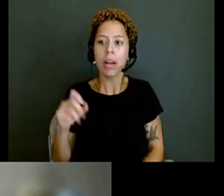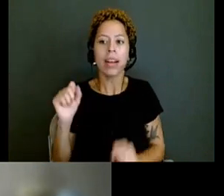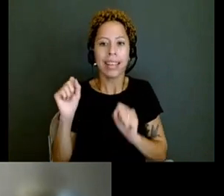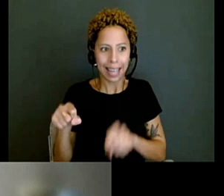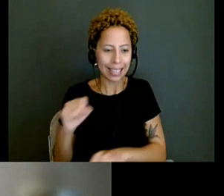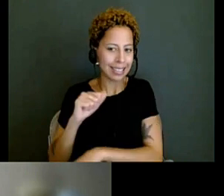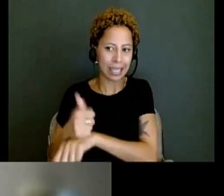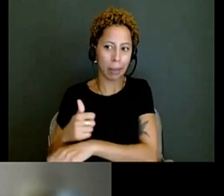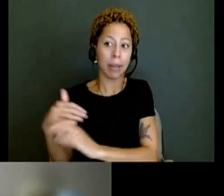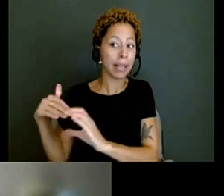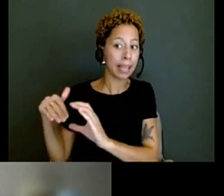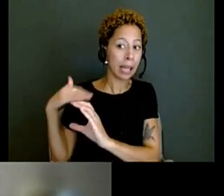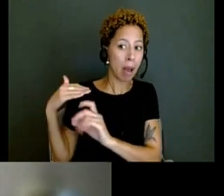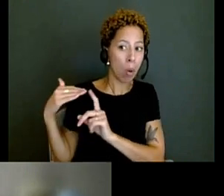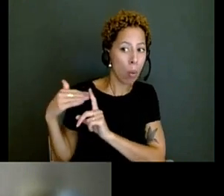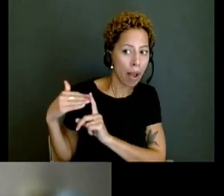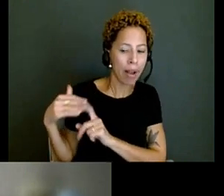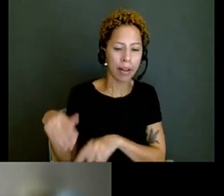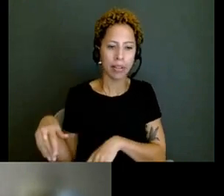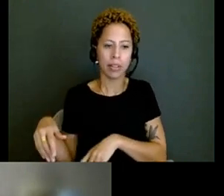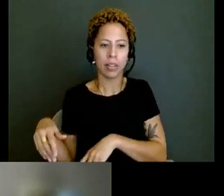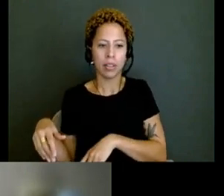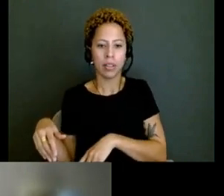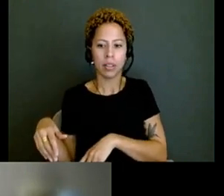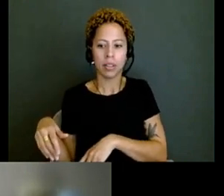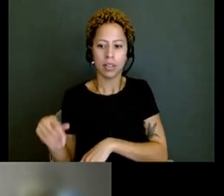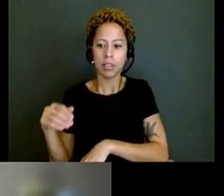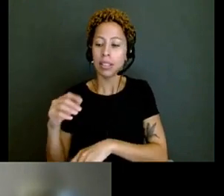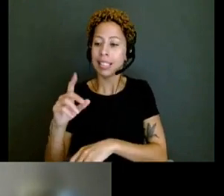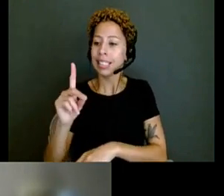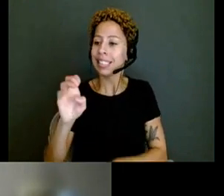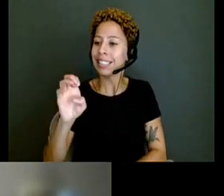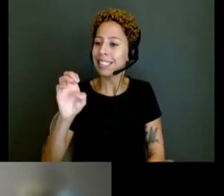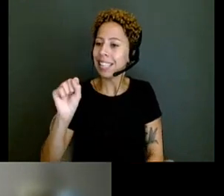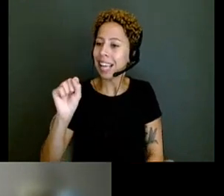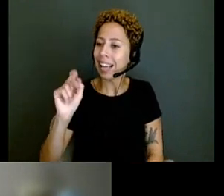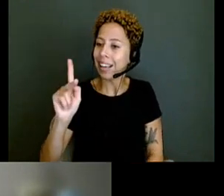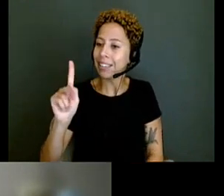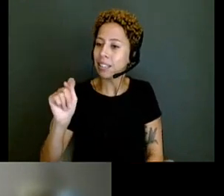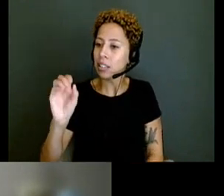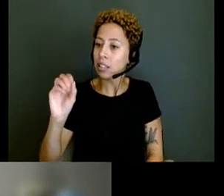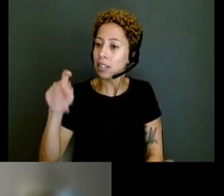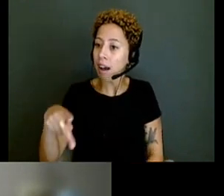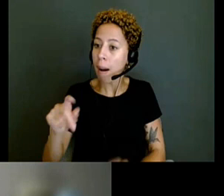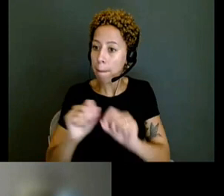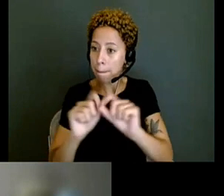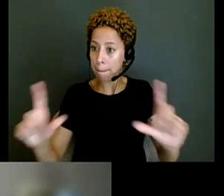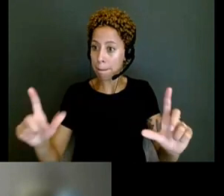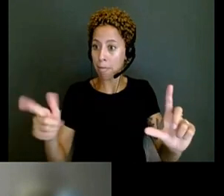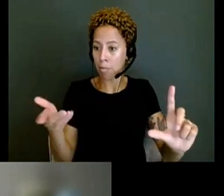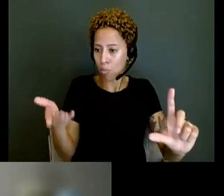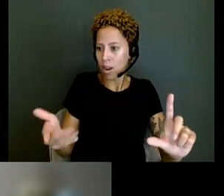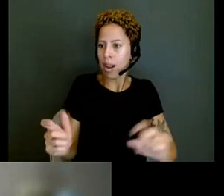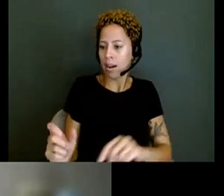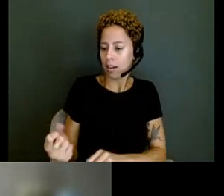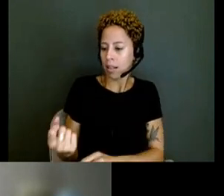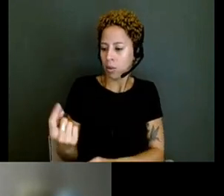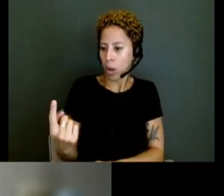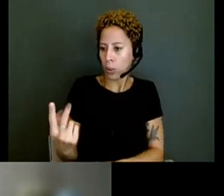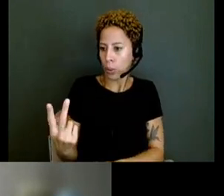on your computer and this is closed, we'll drop a desktop notification. So we'll let you know. You don't have to be in the software all the